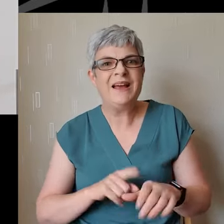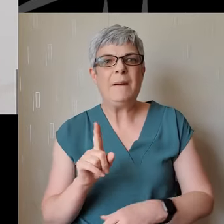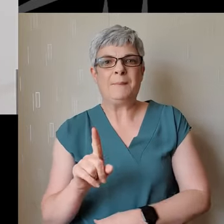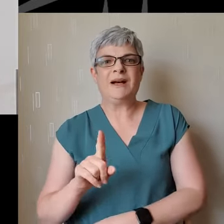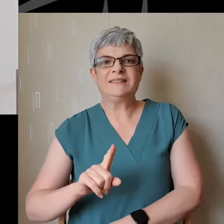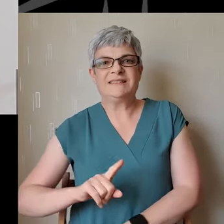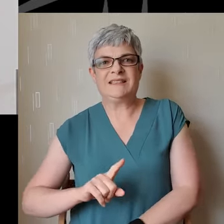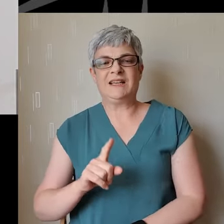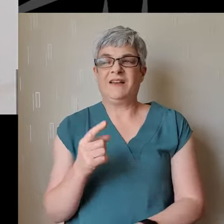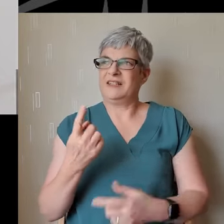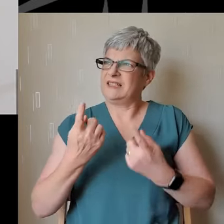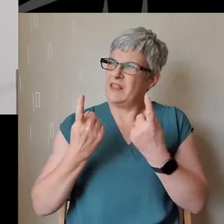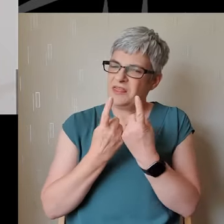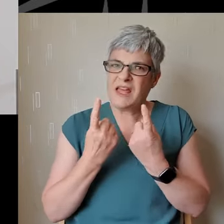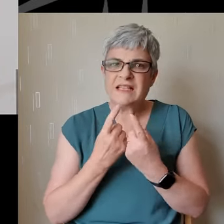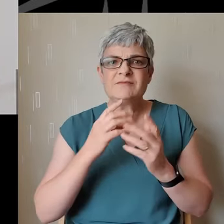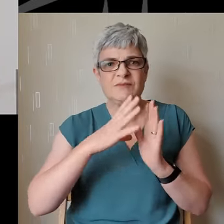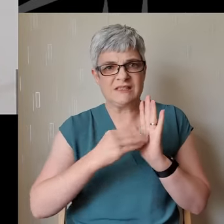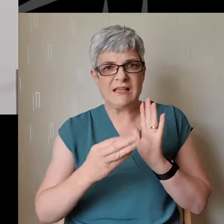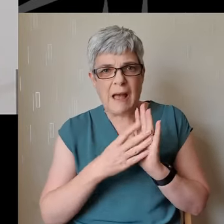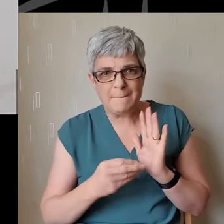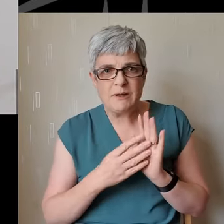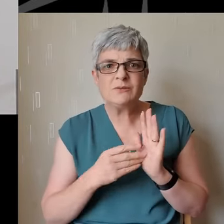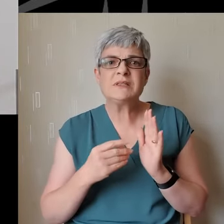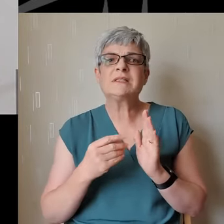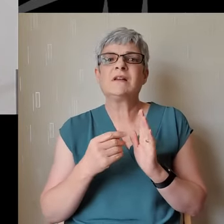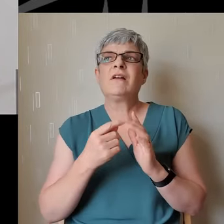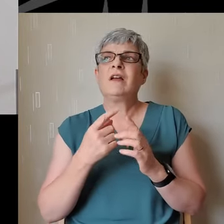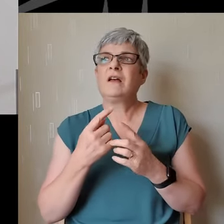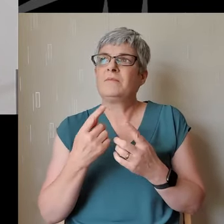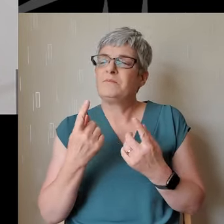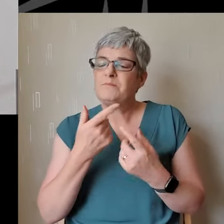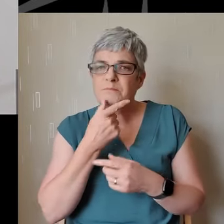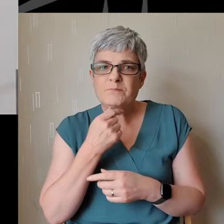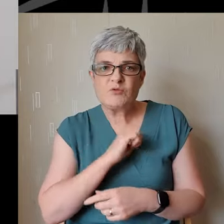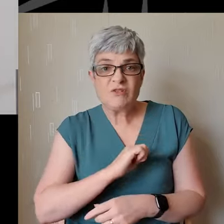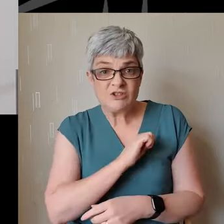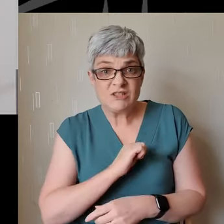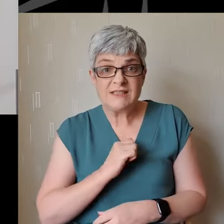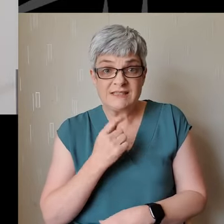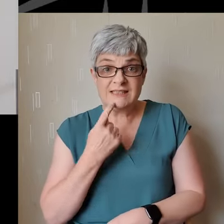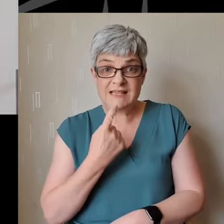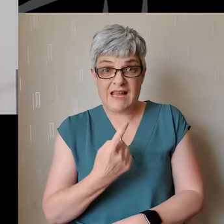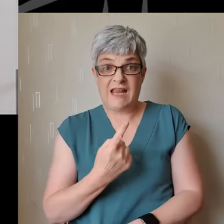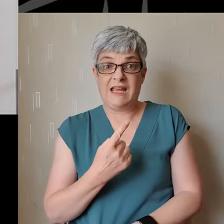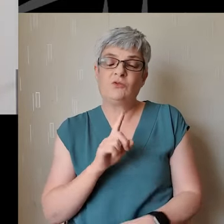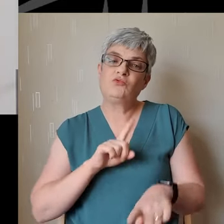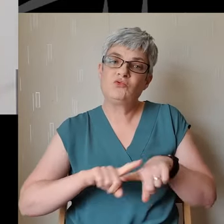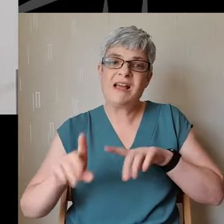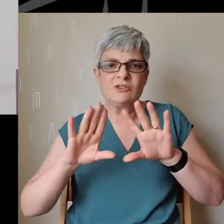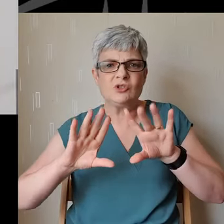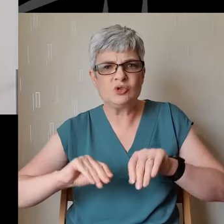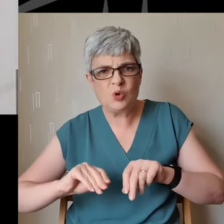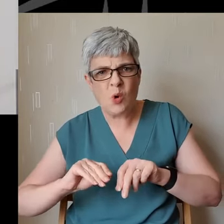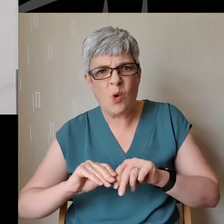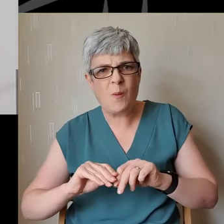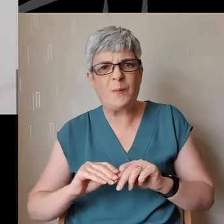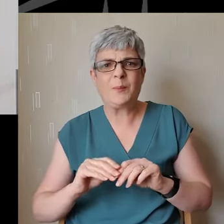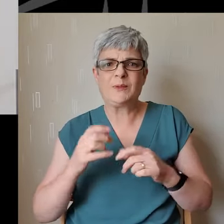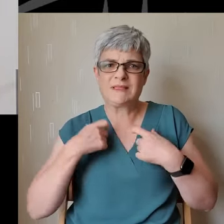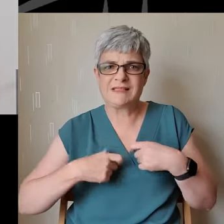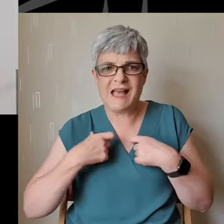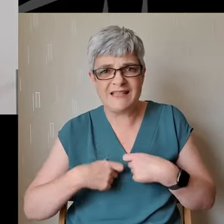are the kind of slogans, just examples of slogans that have been used by Christians to counter the trend in society that